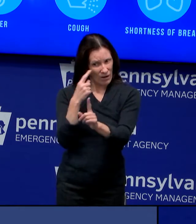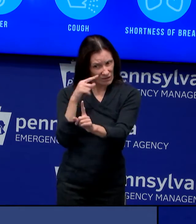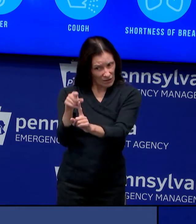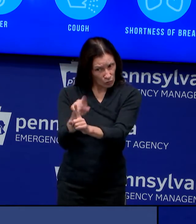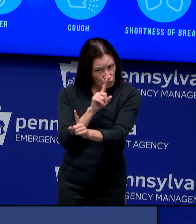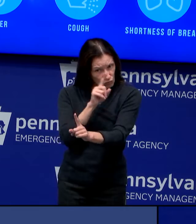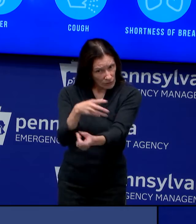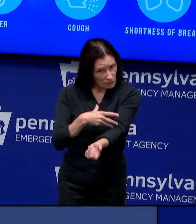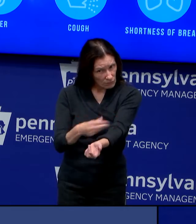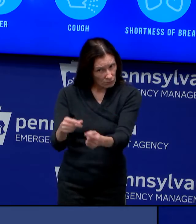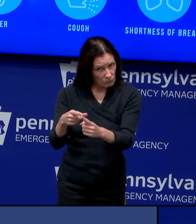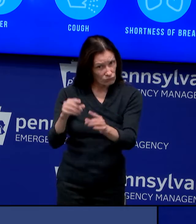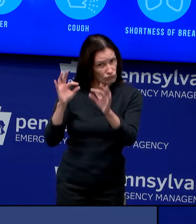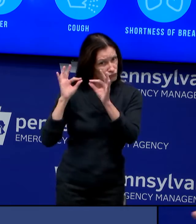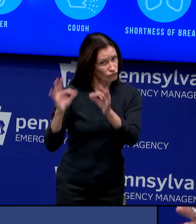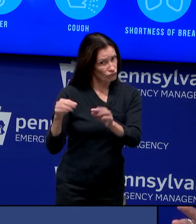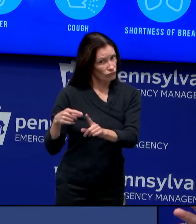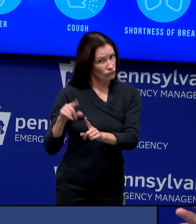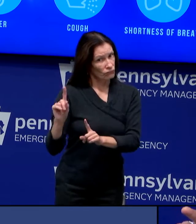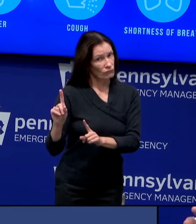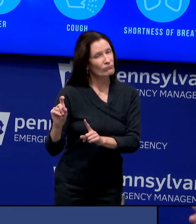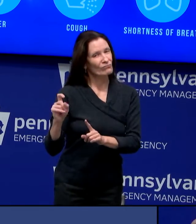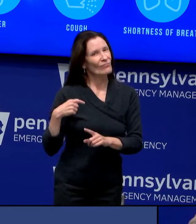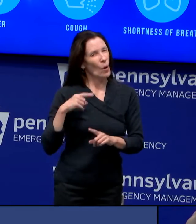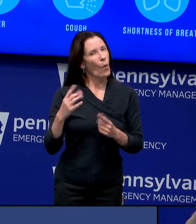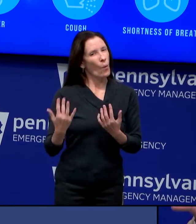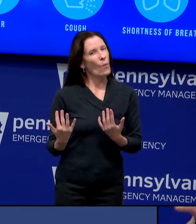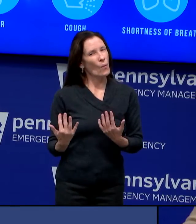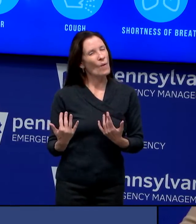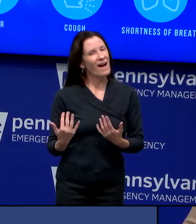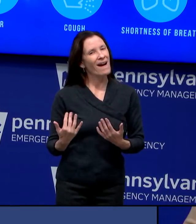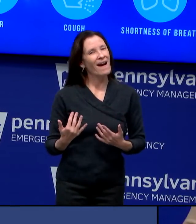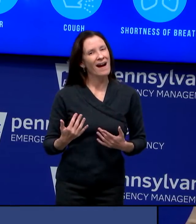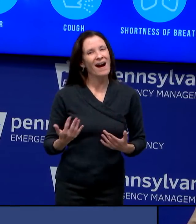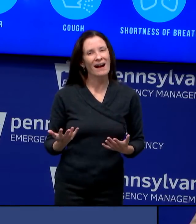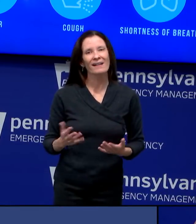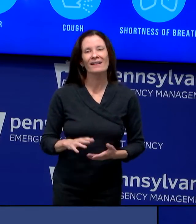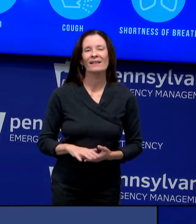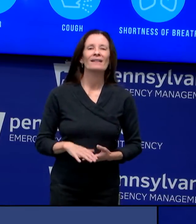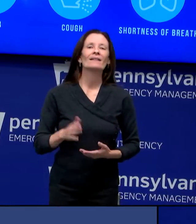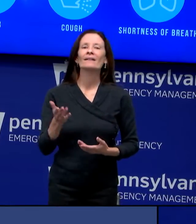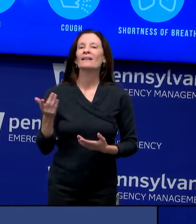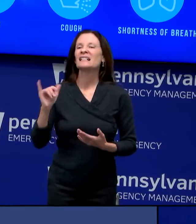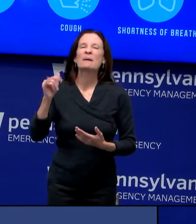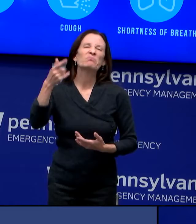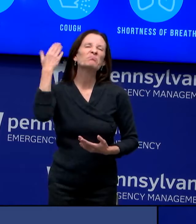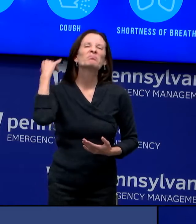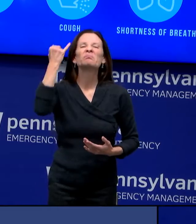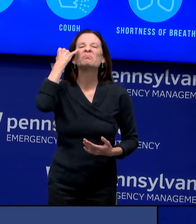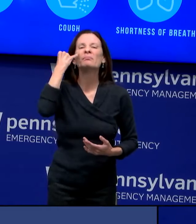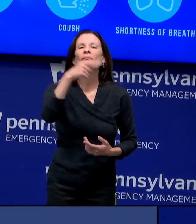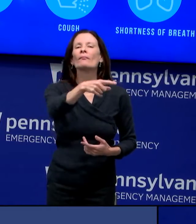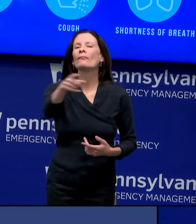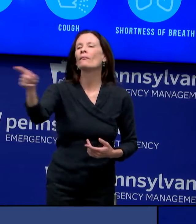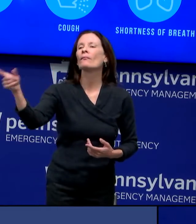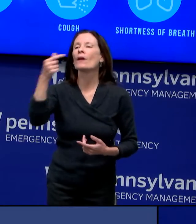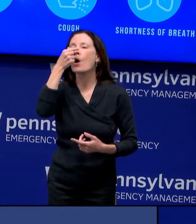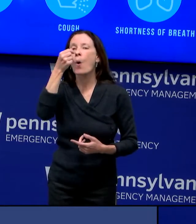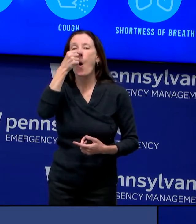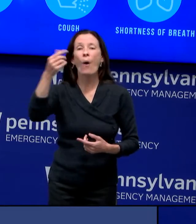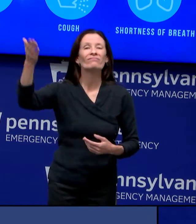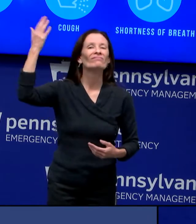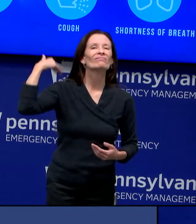is a coronavirus. It's not COVID-19. This is the specific coronavirus. But people, as we know, can get